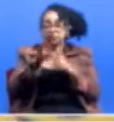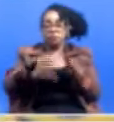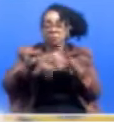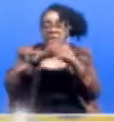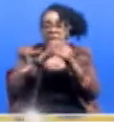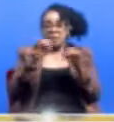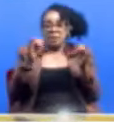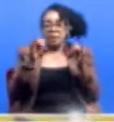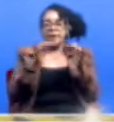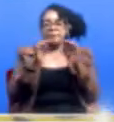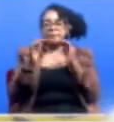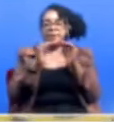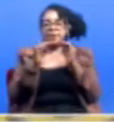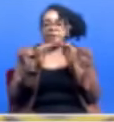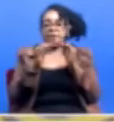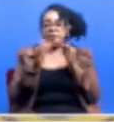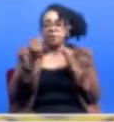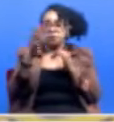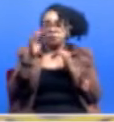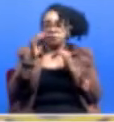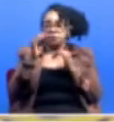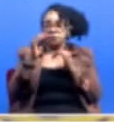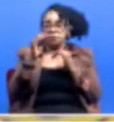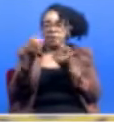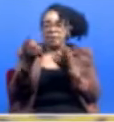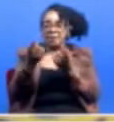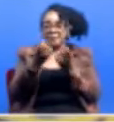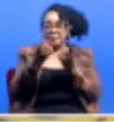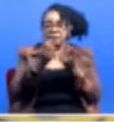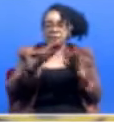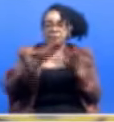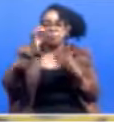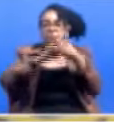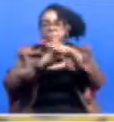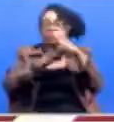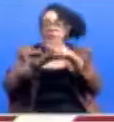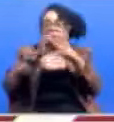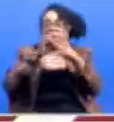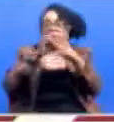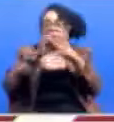and play fair, so that we attract even more sponsors than Mozzart Bet.